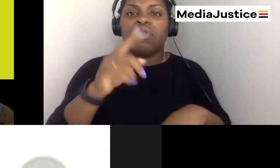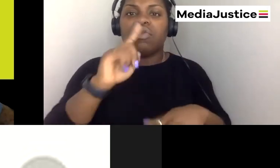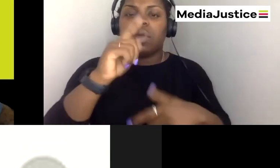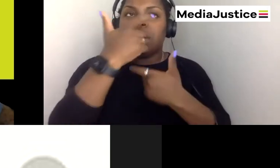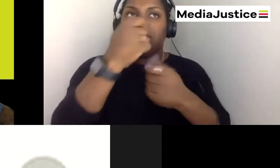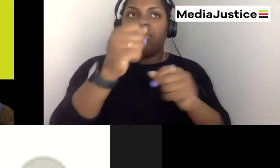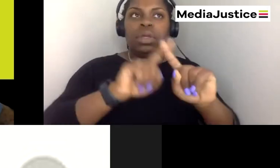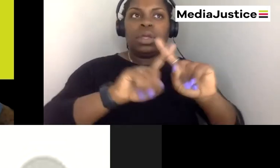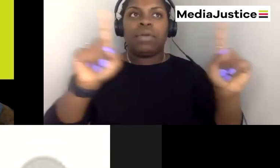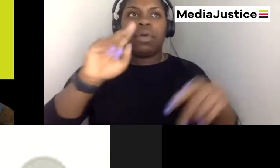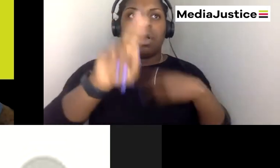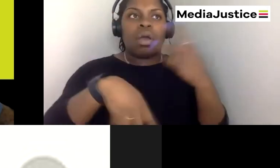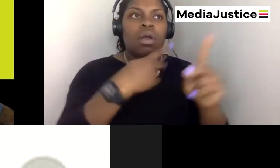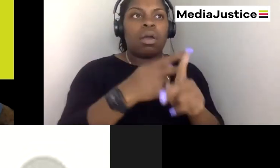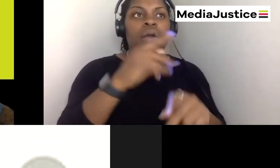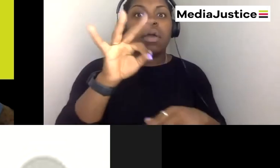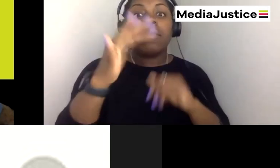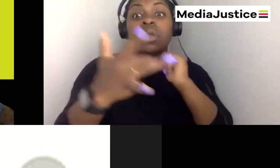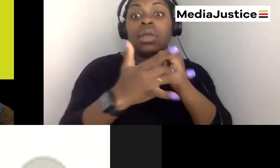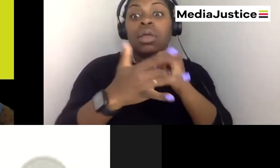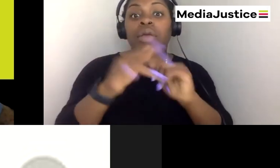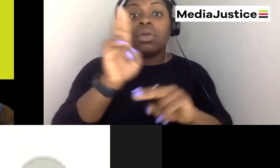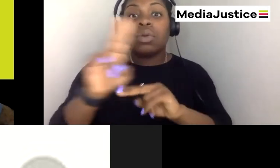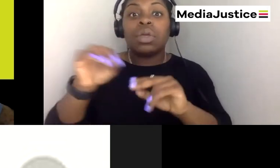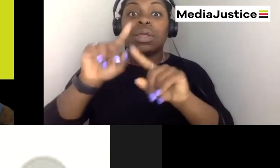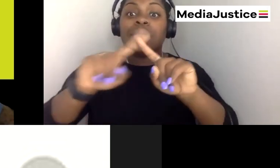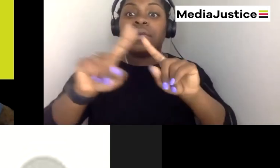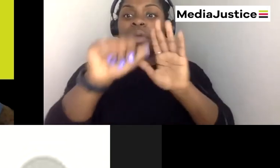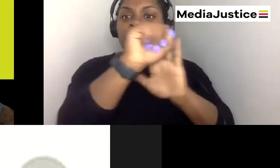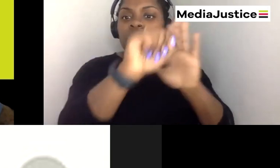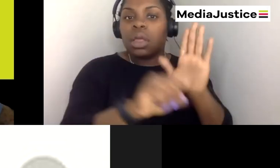different types of technologies that are used in different states.